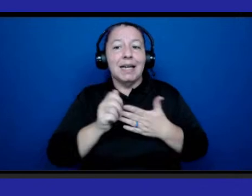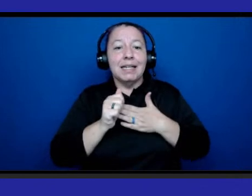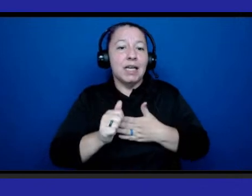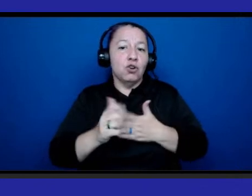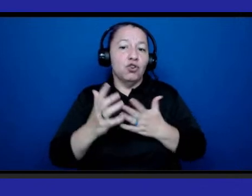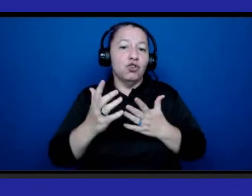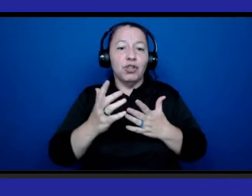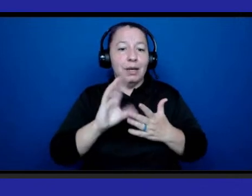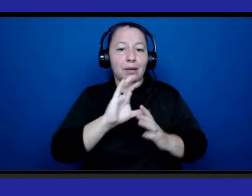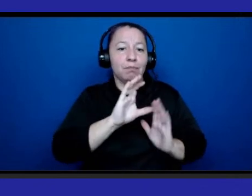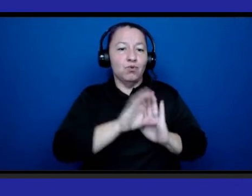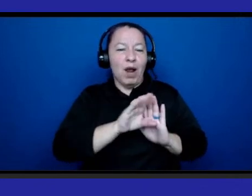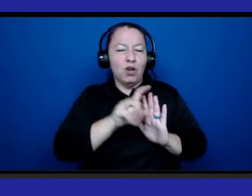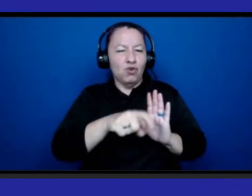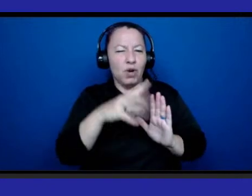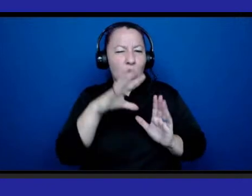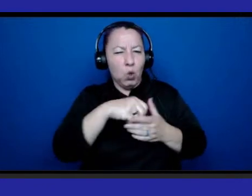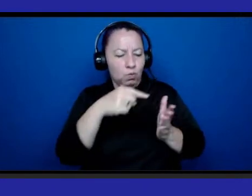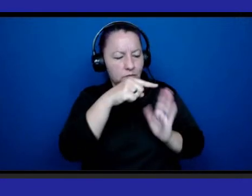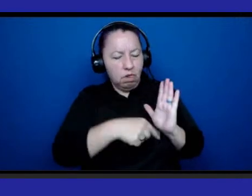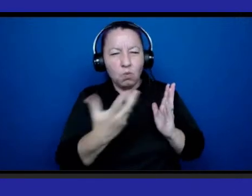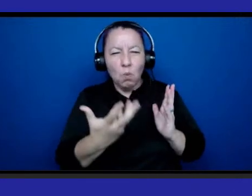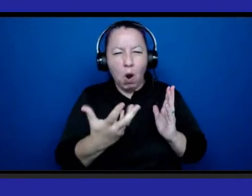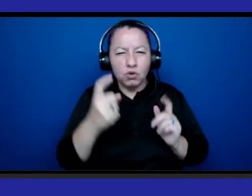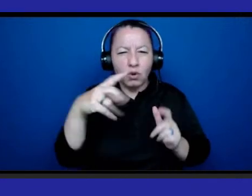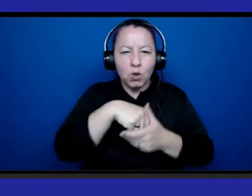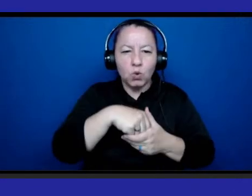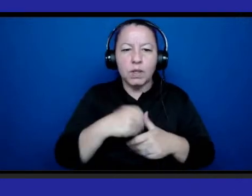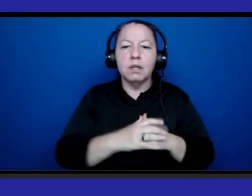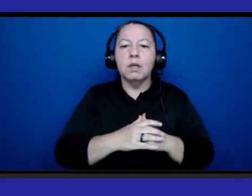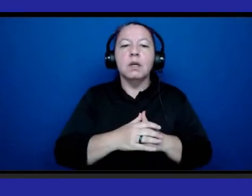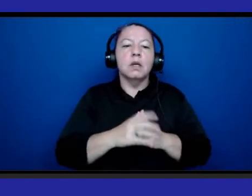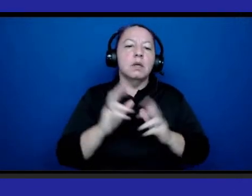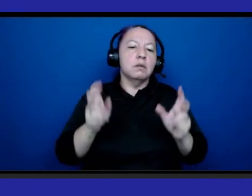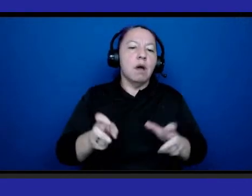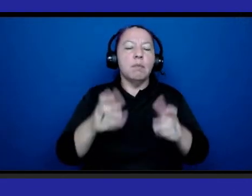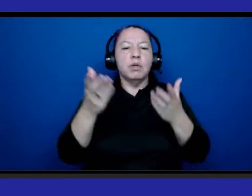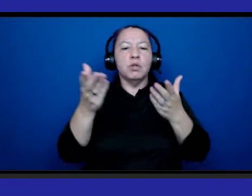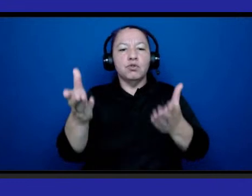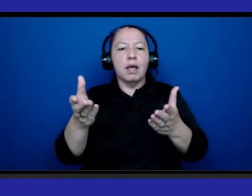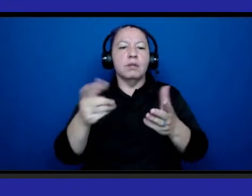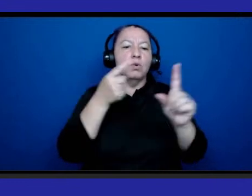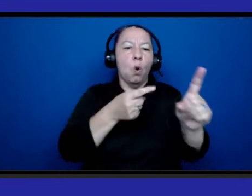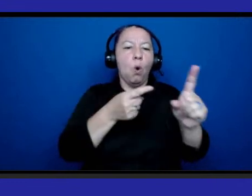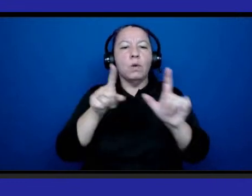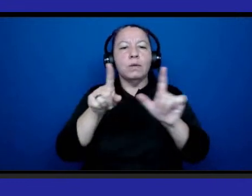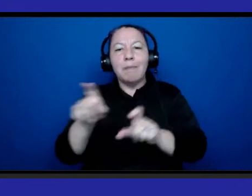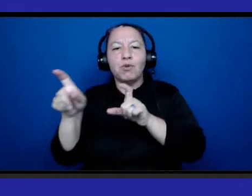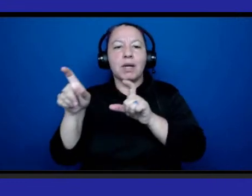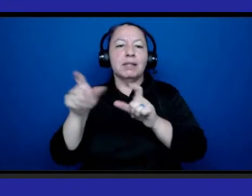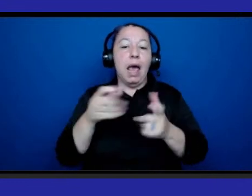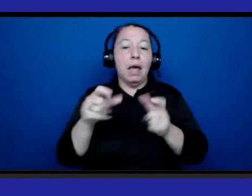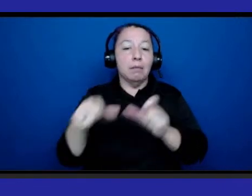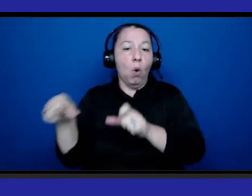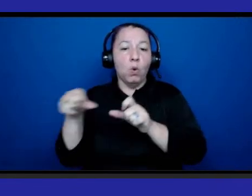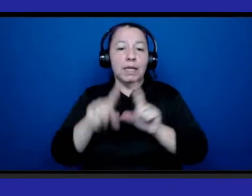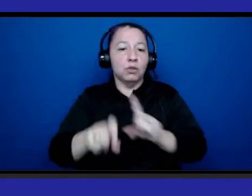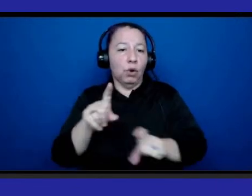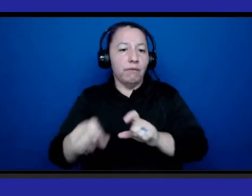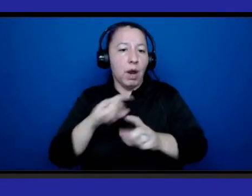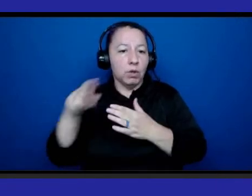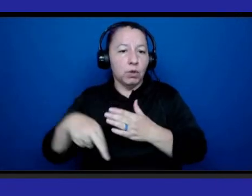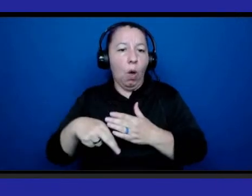leaders, topic suggestions, goals, success metrics, and post-survey results in terms of meeting with